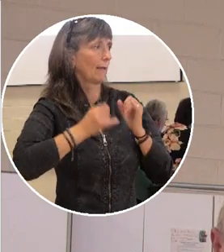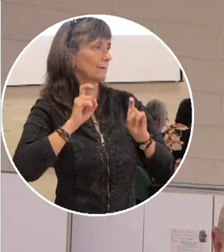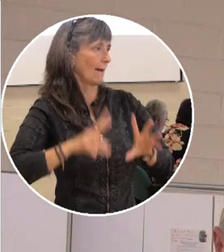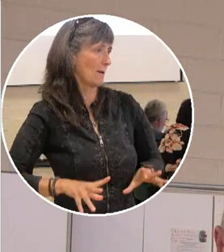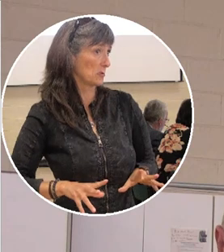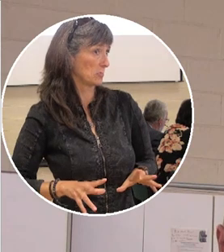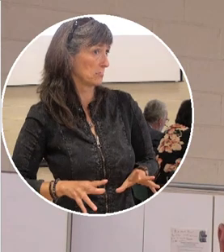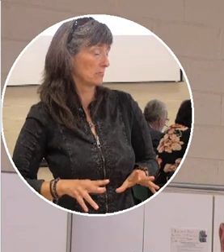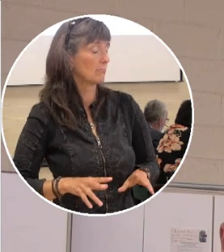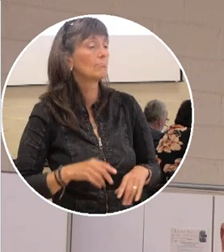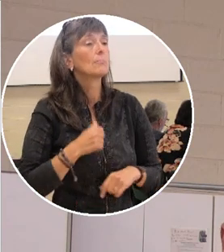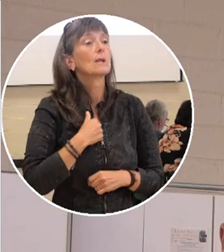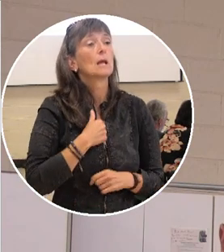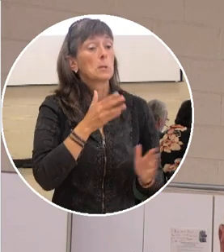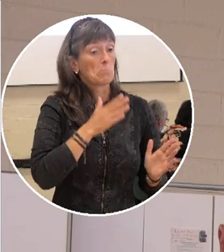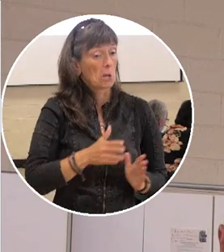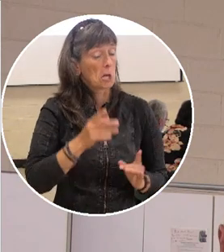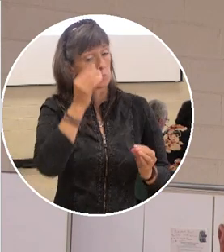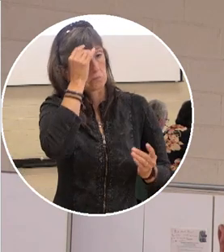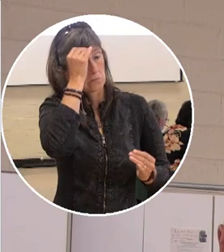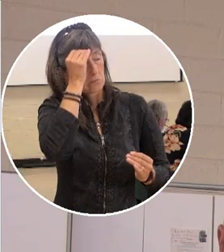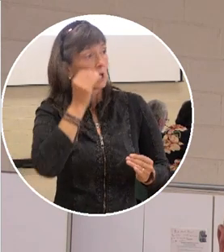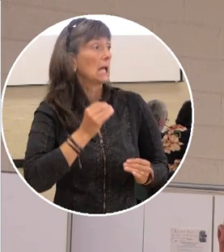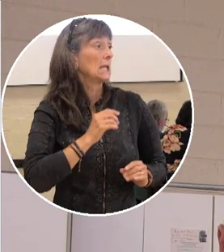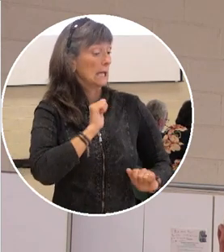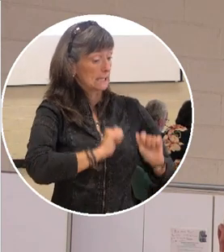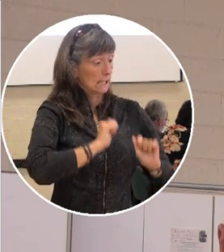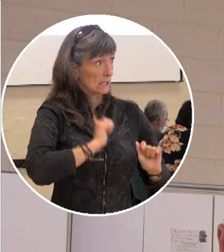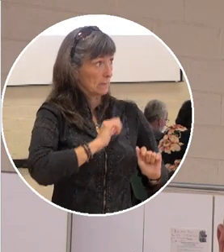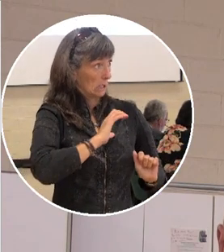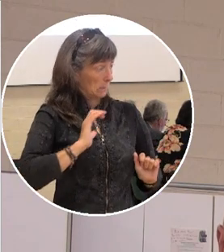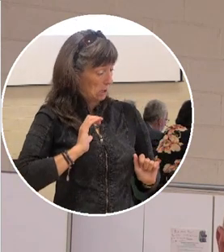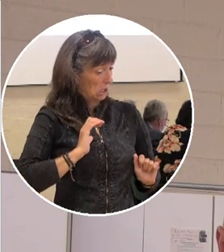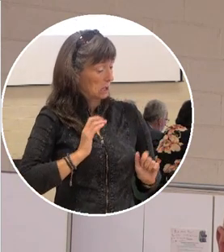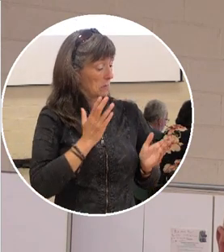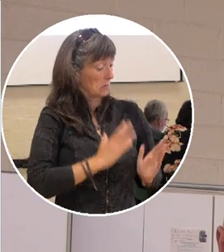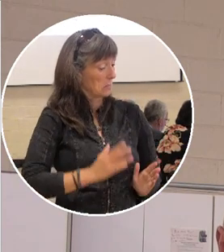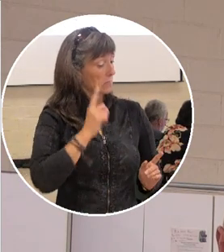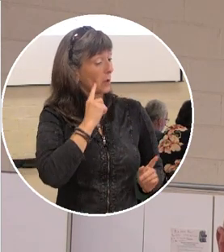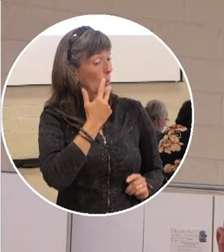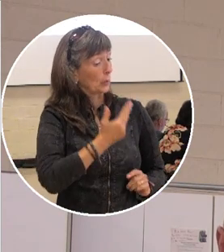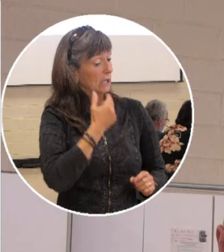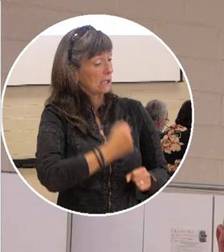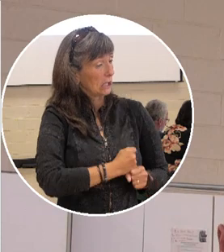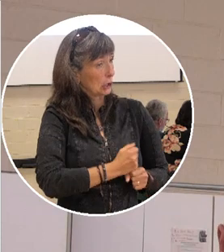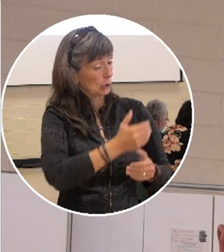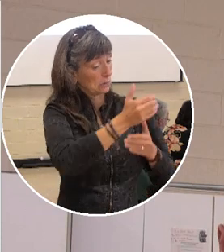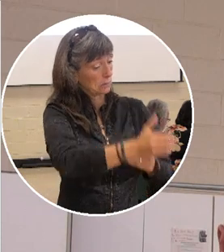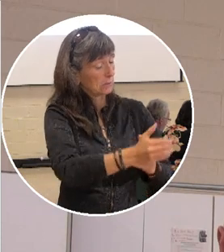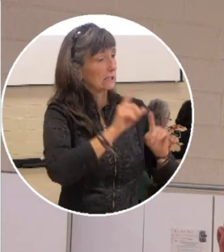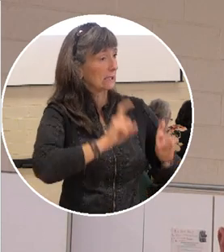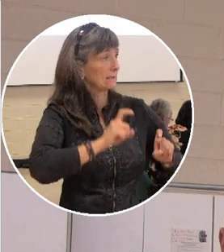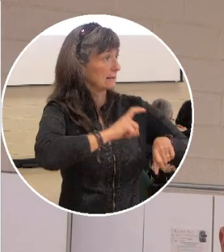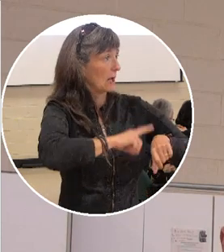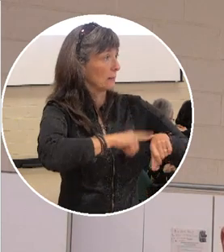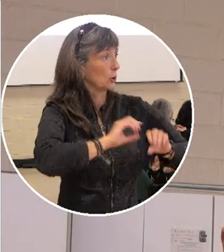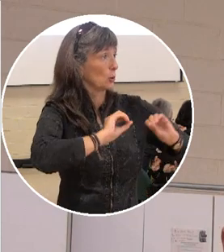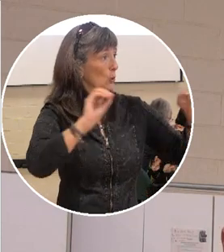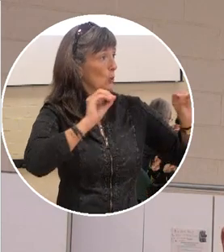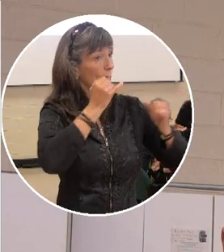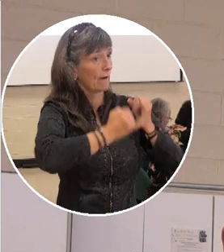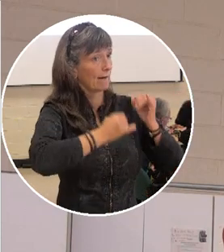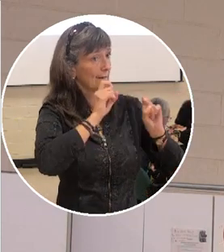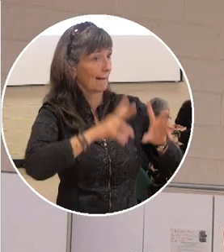Assessment, Evaluation, and Reporting Committee is proposing a 3-year no final exam pilot project